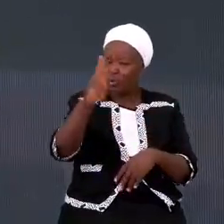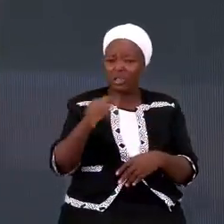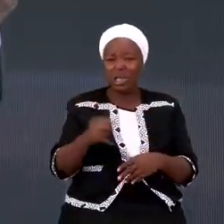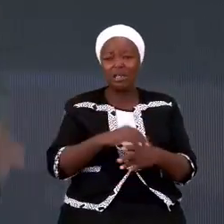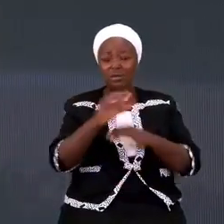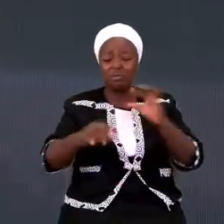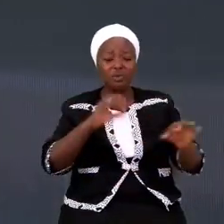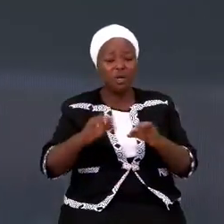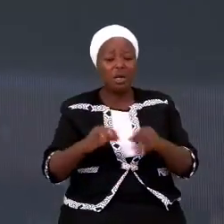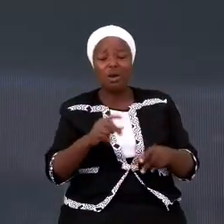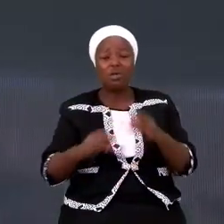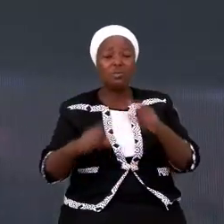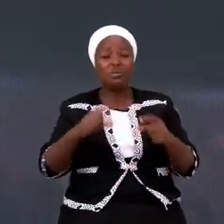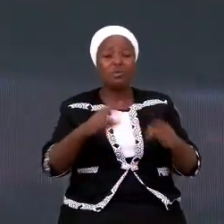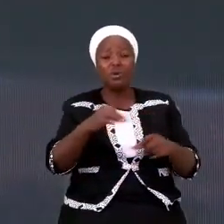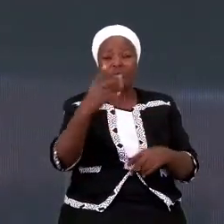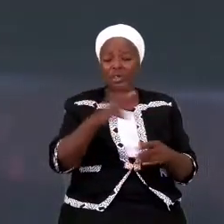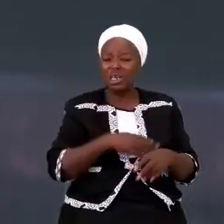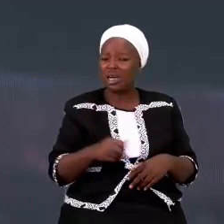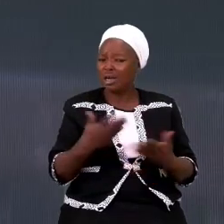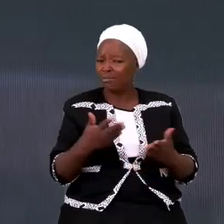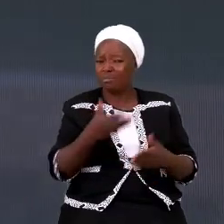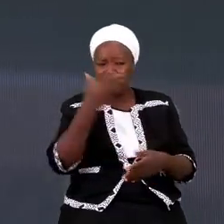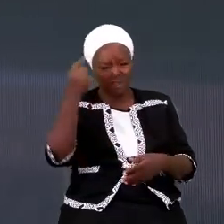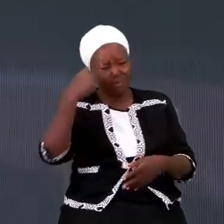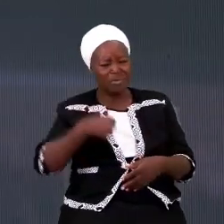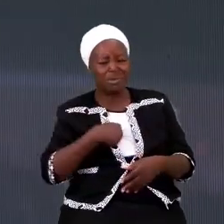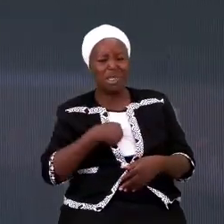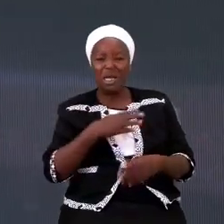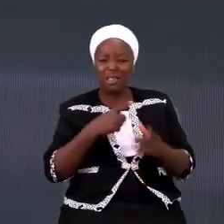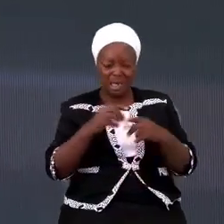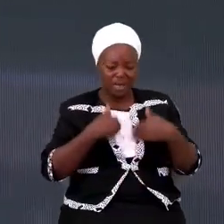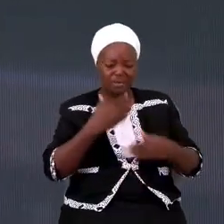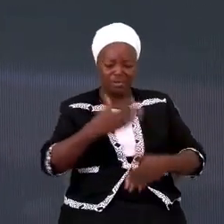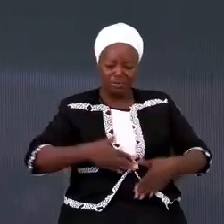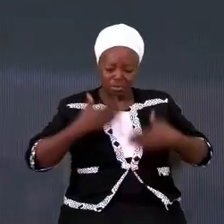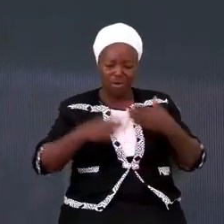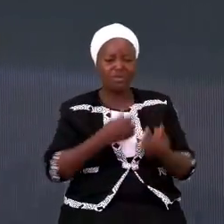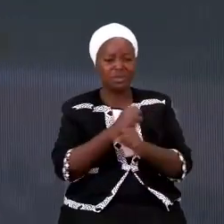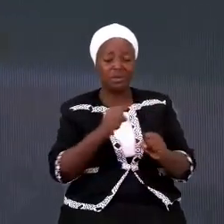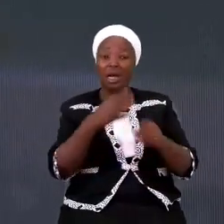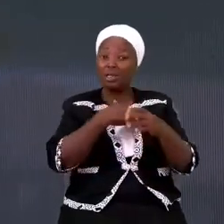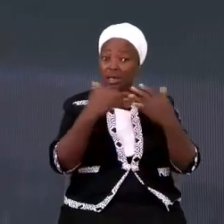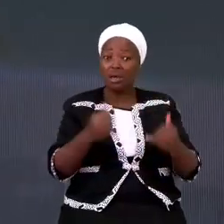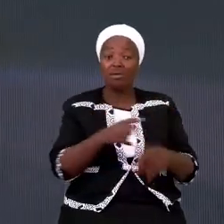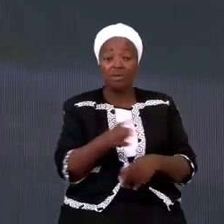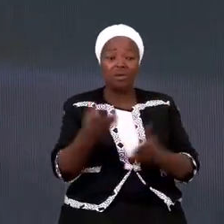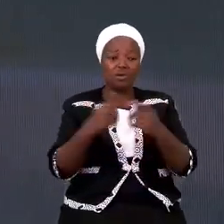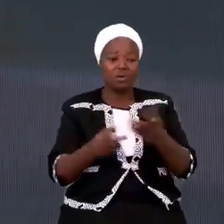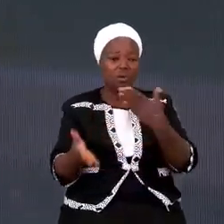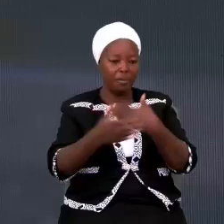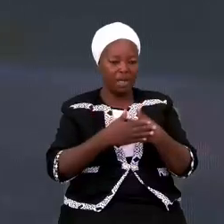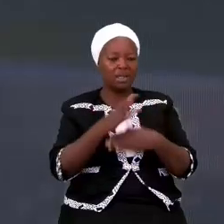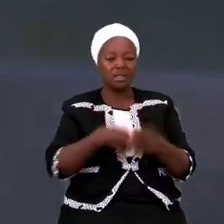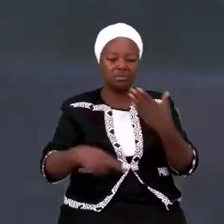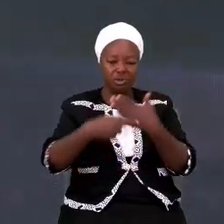want to come back. There's restoring love for the prodigal, restoring love of God for the prodigal. And